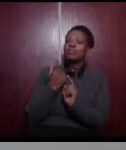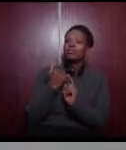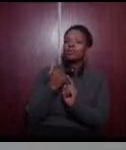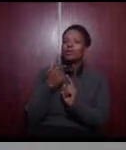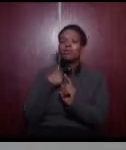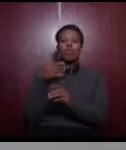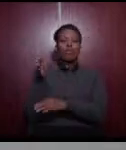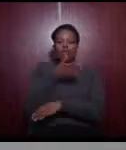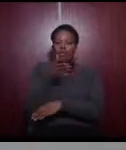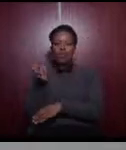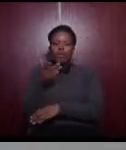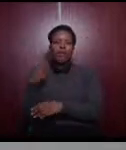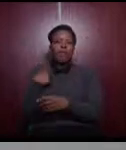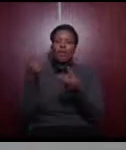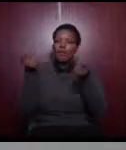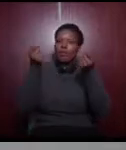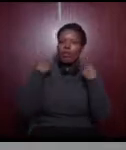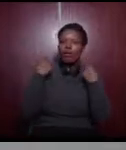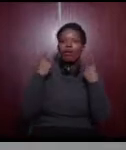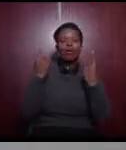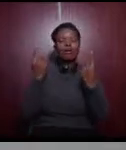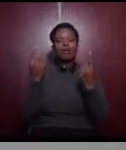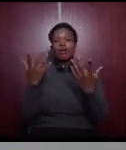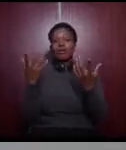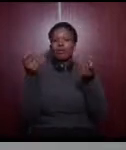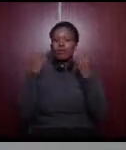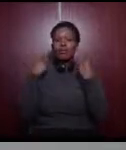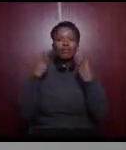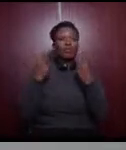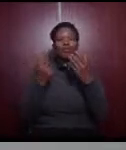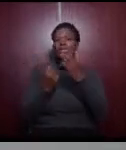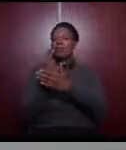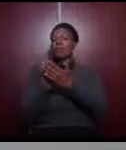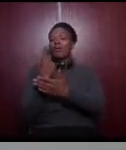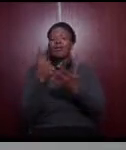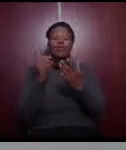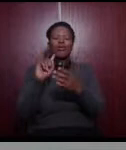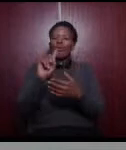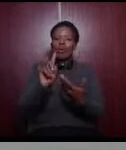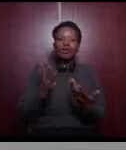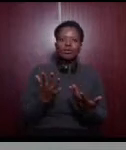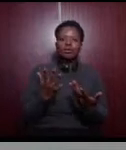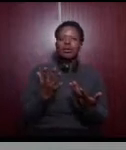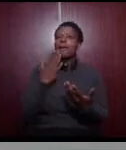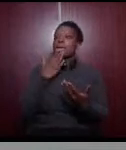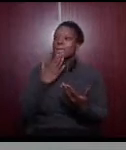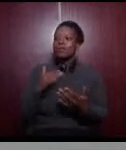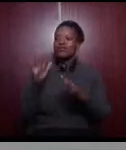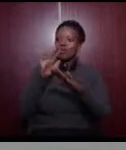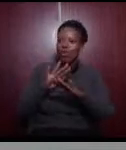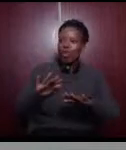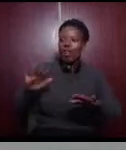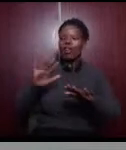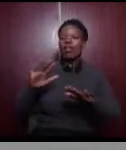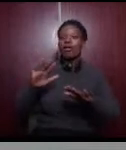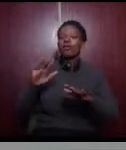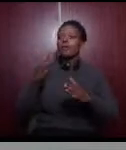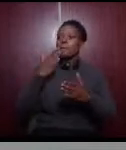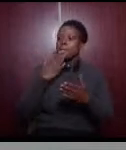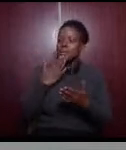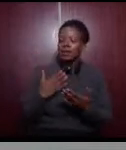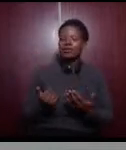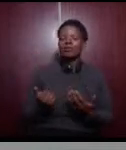ne ke sa tlhaloganye gore ne go etsagala eng. So I'm just going to request that you can